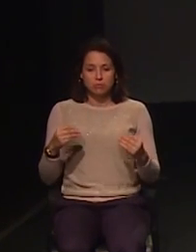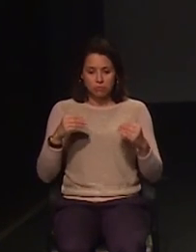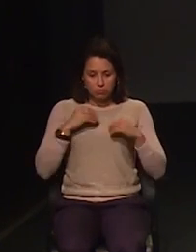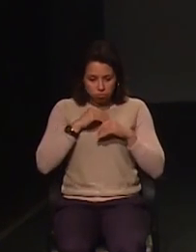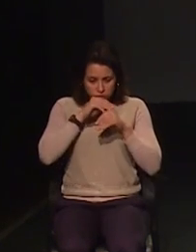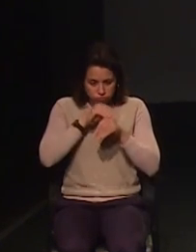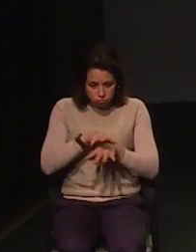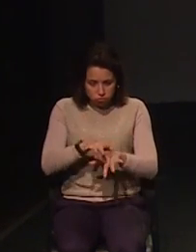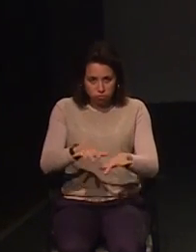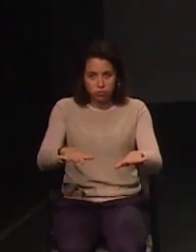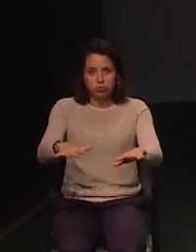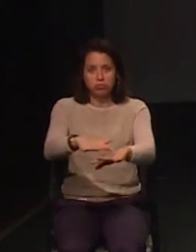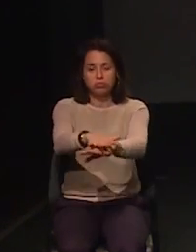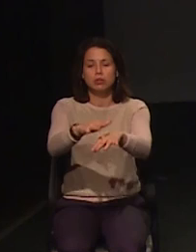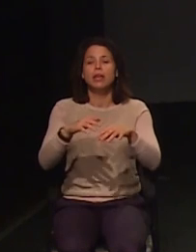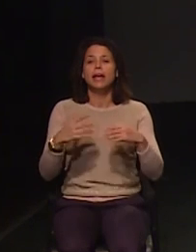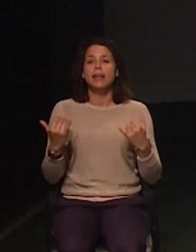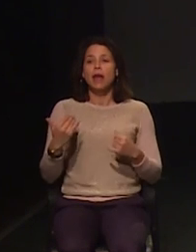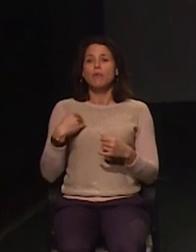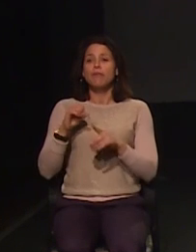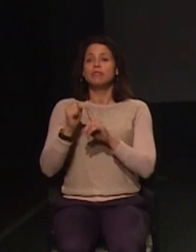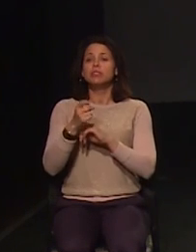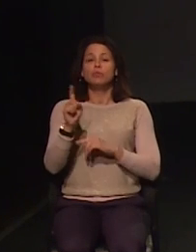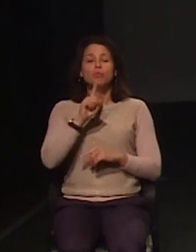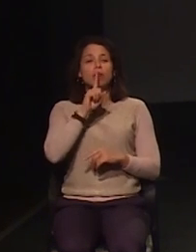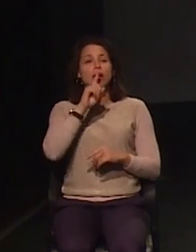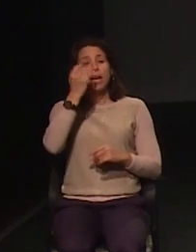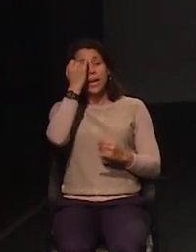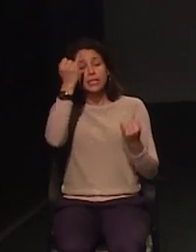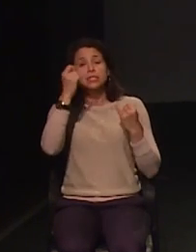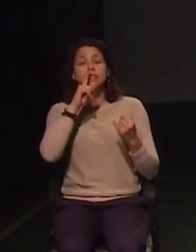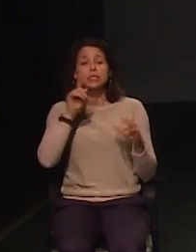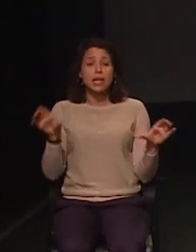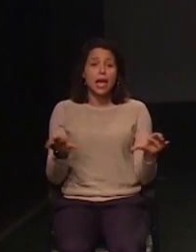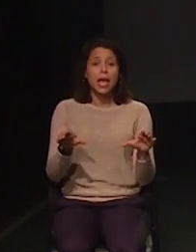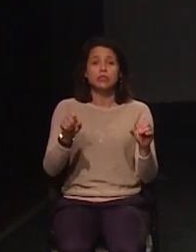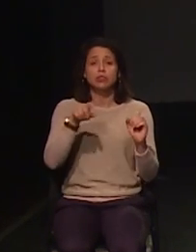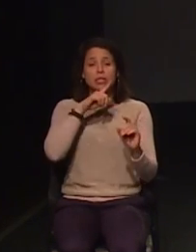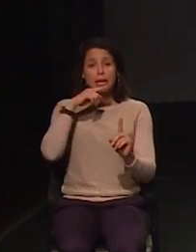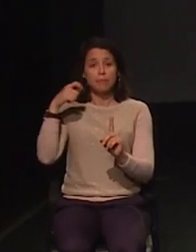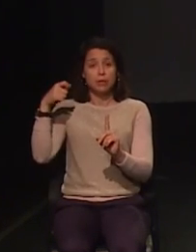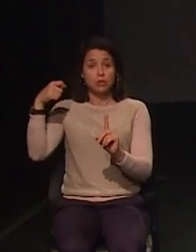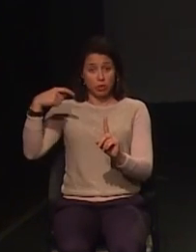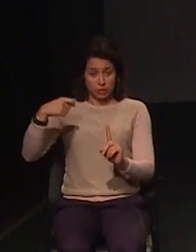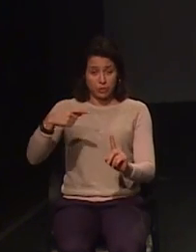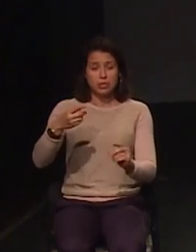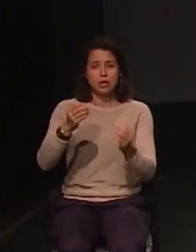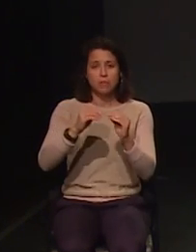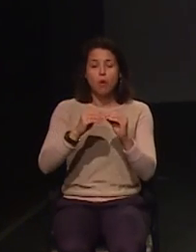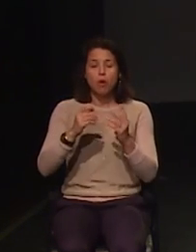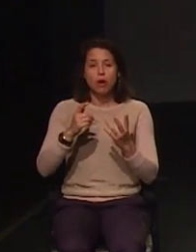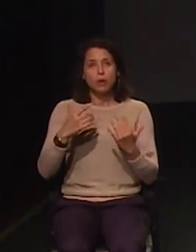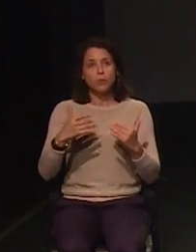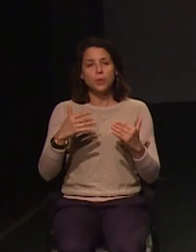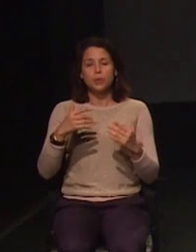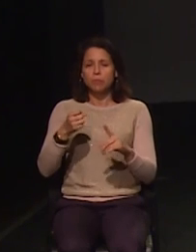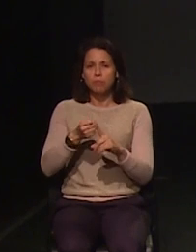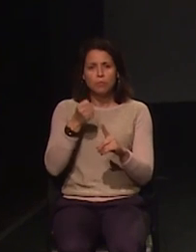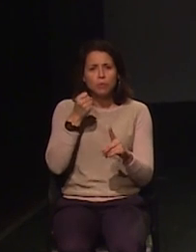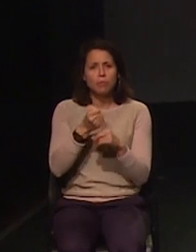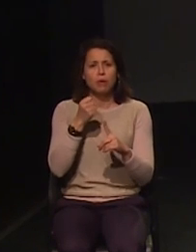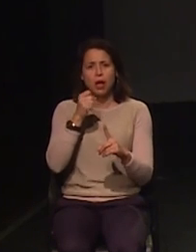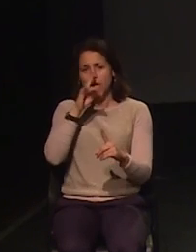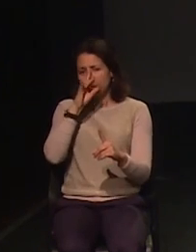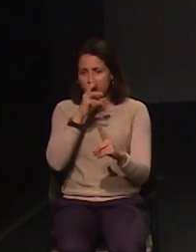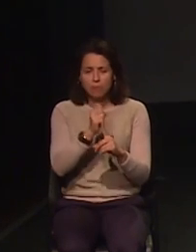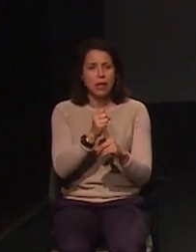both ideas and actions can be transmitted in much more compelling and powerful ways than they have been